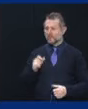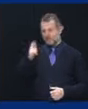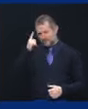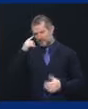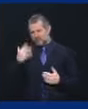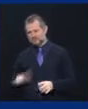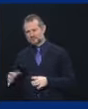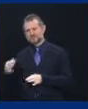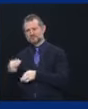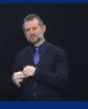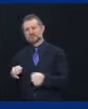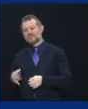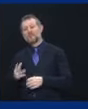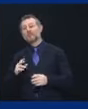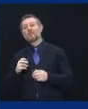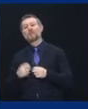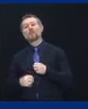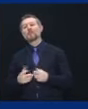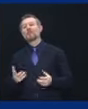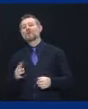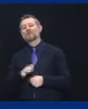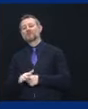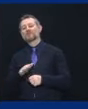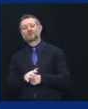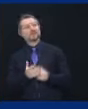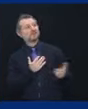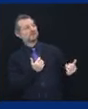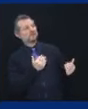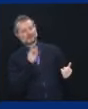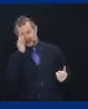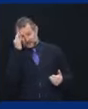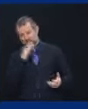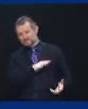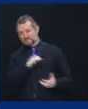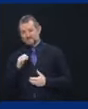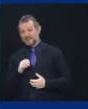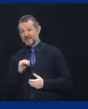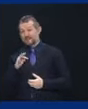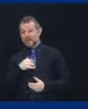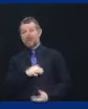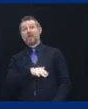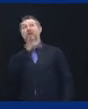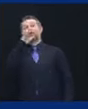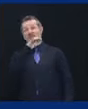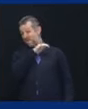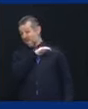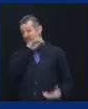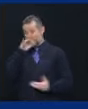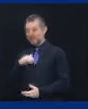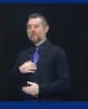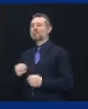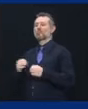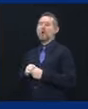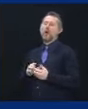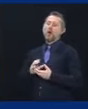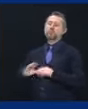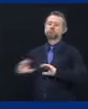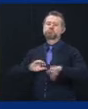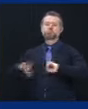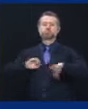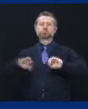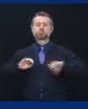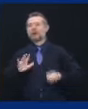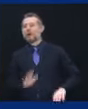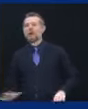issue here is supply. So when we have more supply, we can open up more sites and make sure that access is expanded into really all corners of the state.